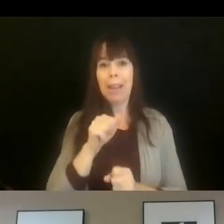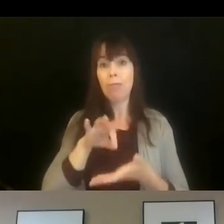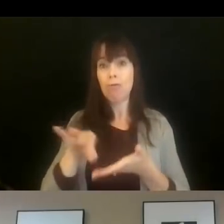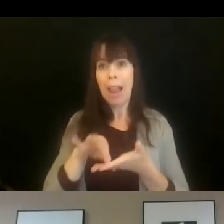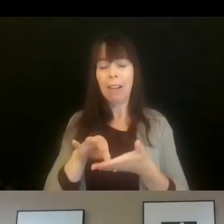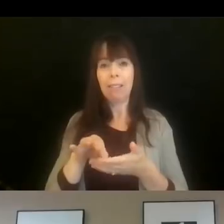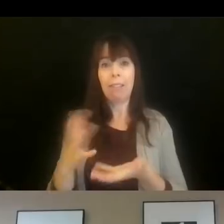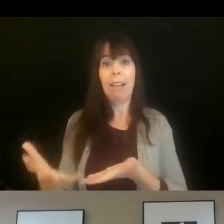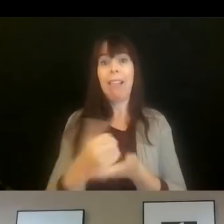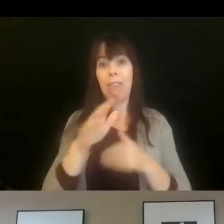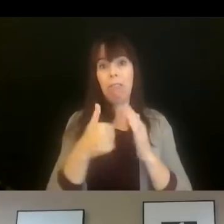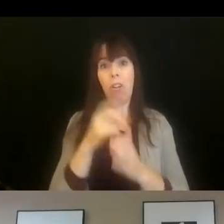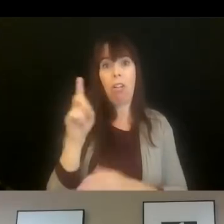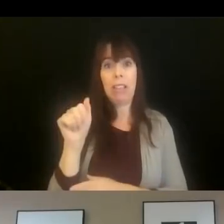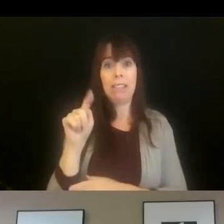data. Next slide.